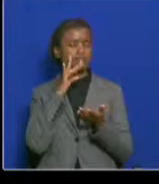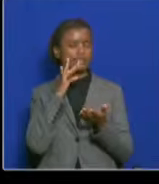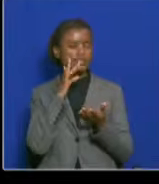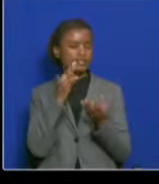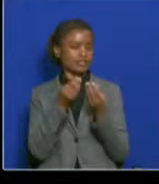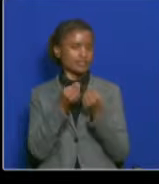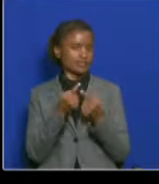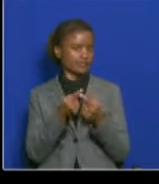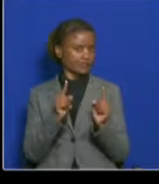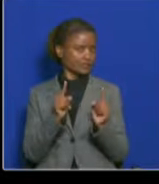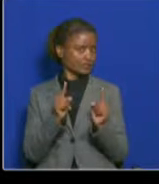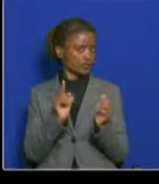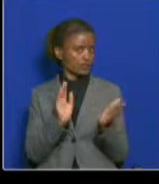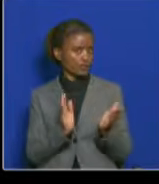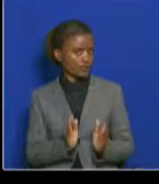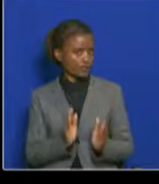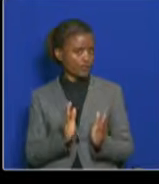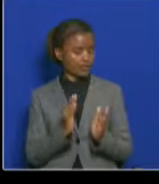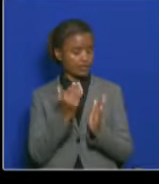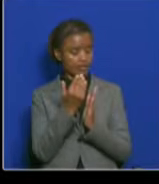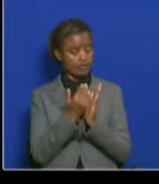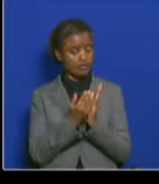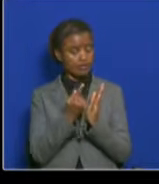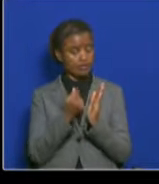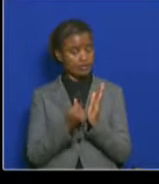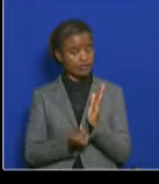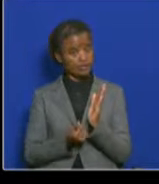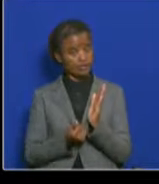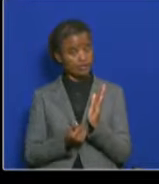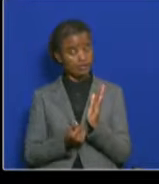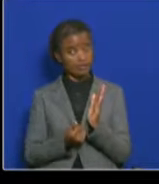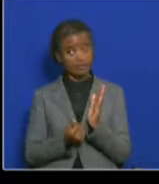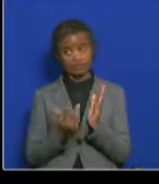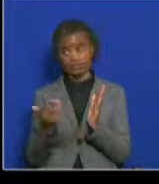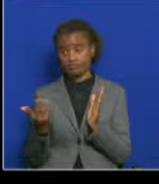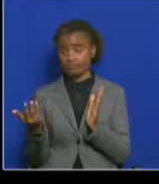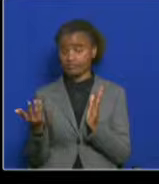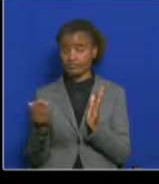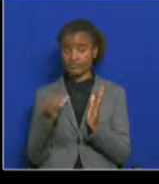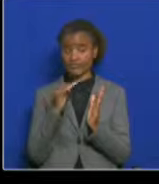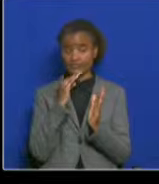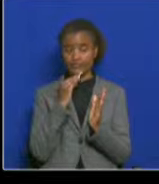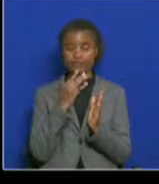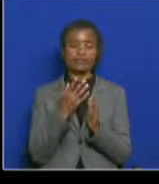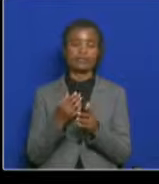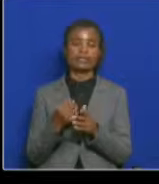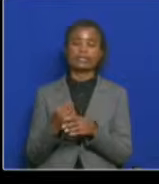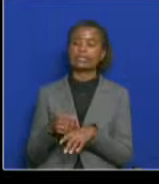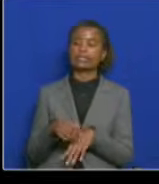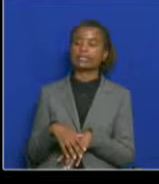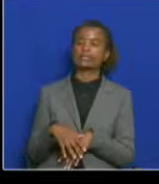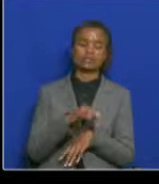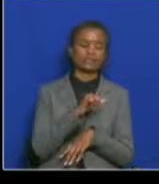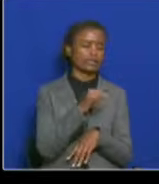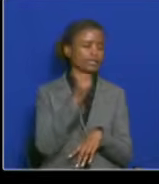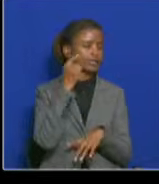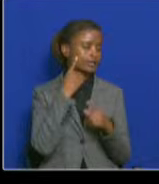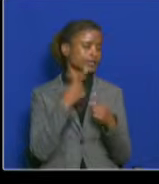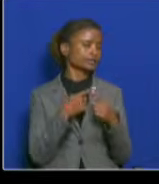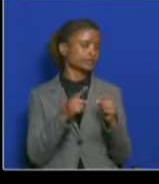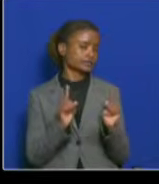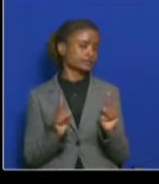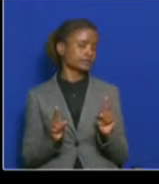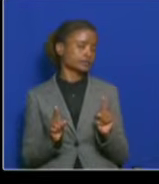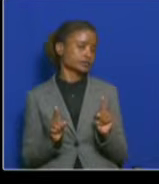been what he's referring to. I think it is different, Commissioner Beloy, because when